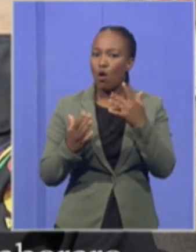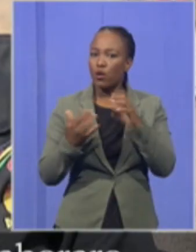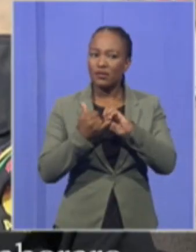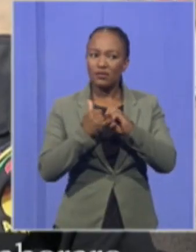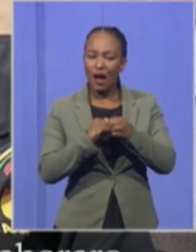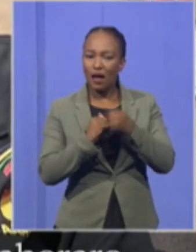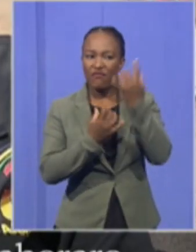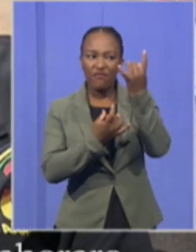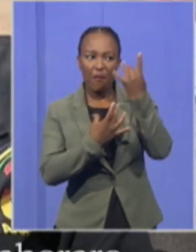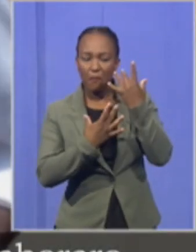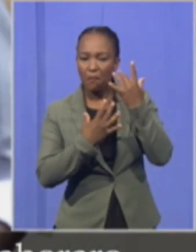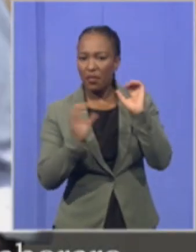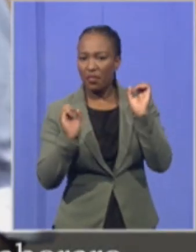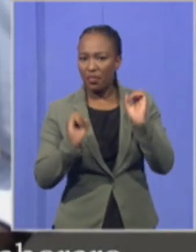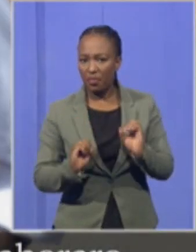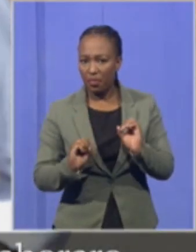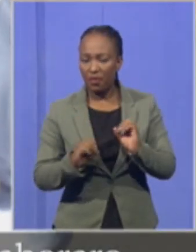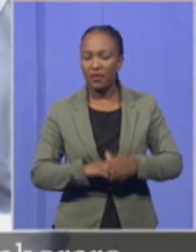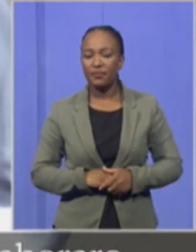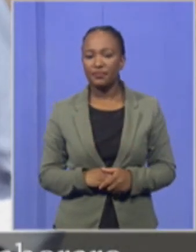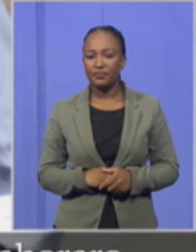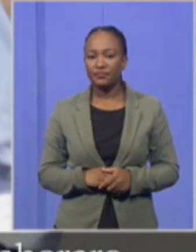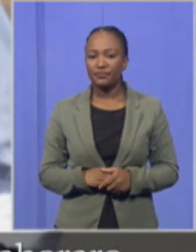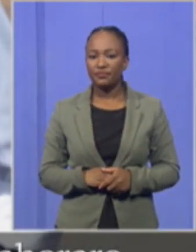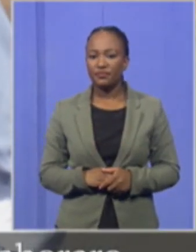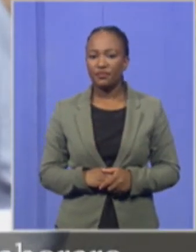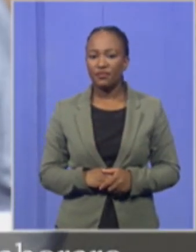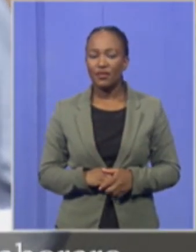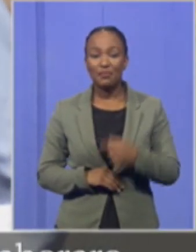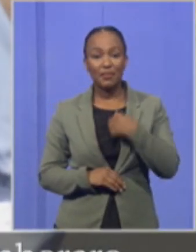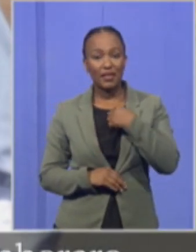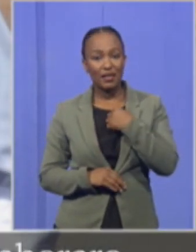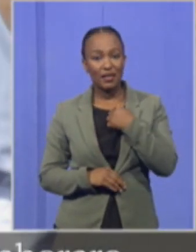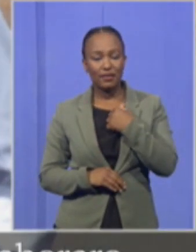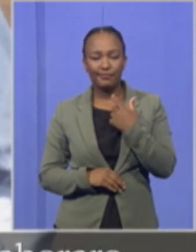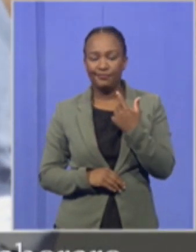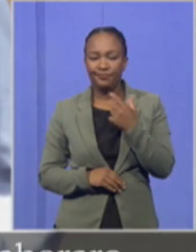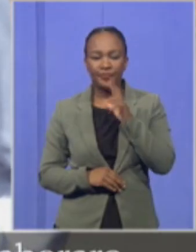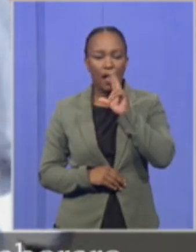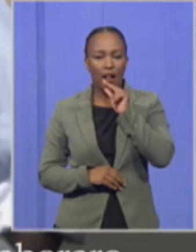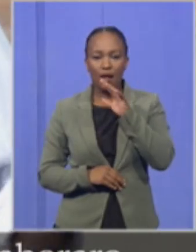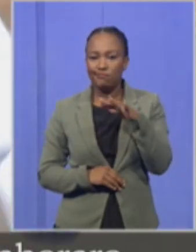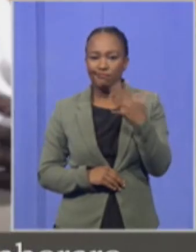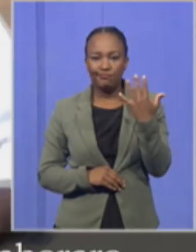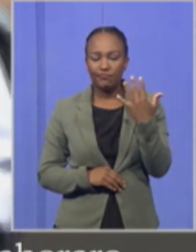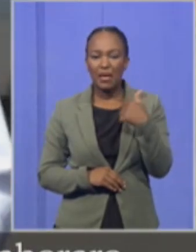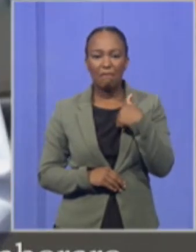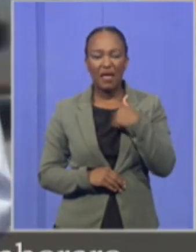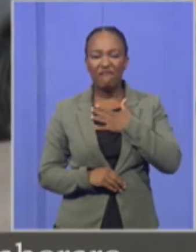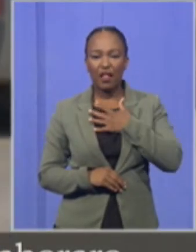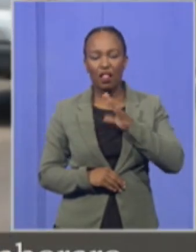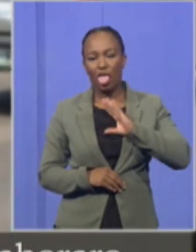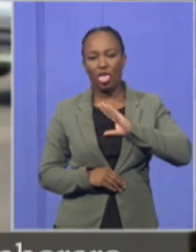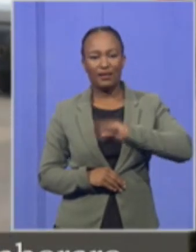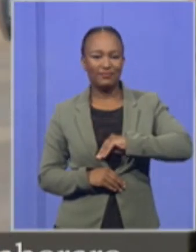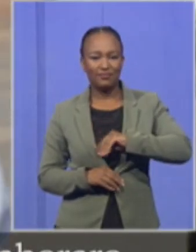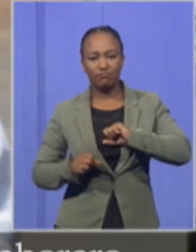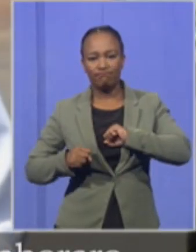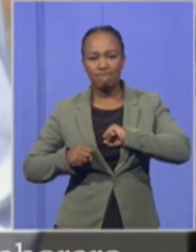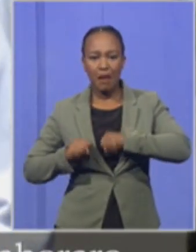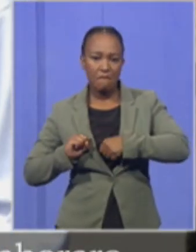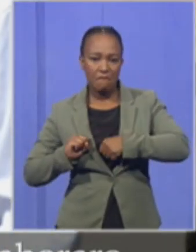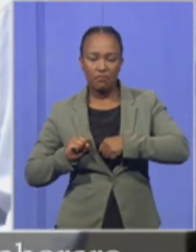ba re bolela gore go diragalang. Nna tota I'm speechless gore ke khobegile marapo ha ke itse gore ke reng